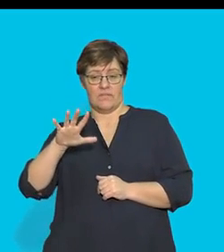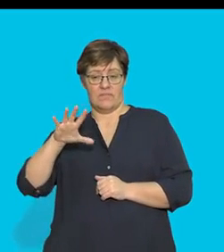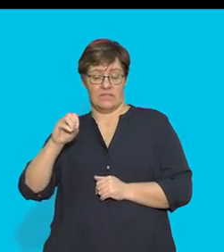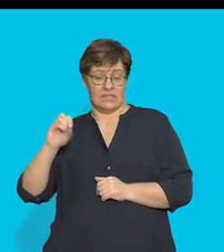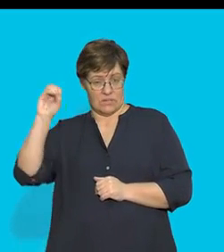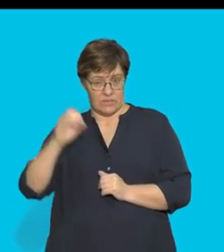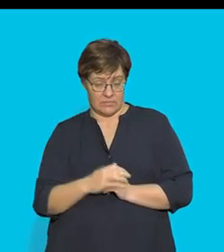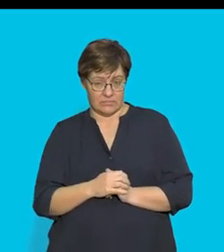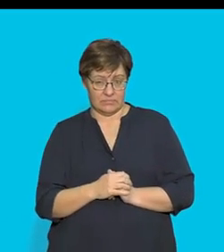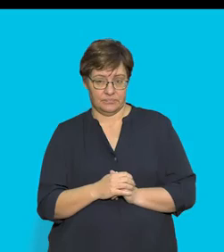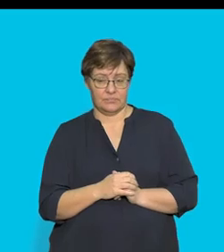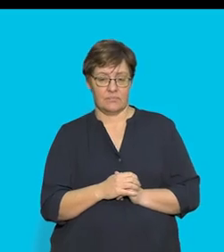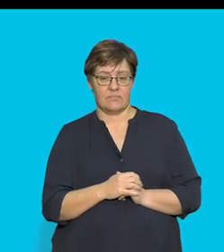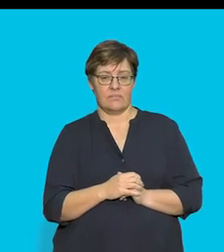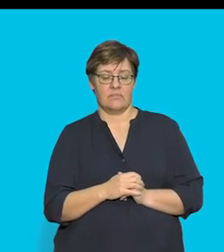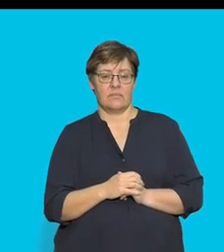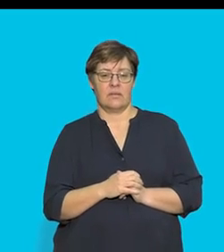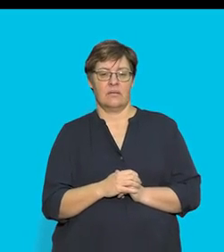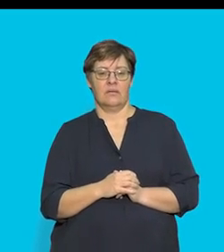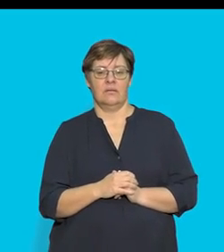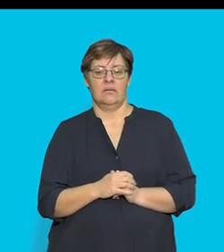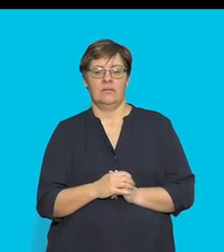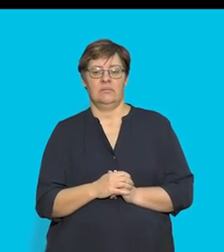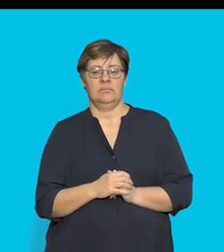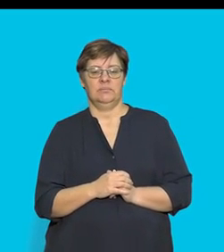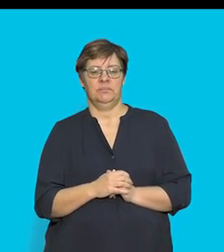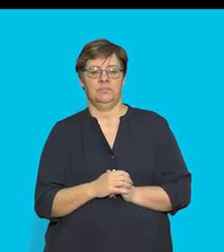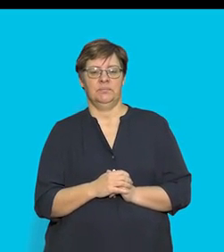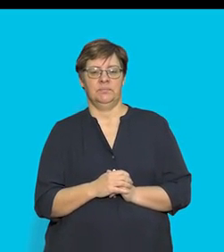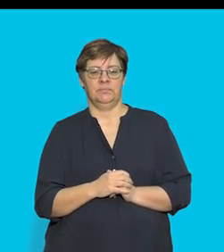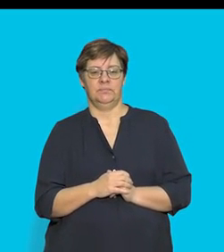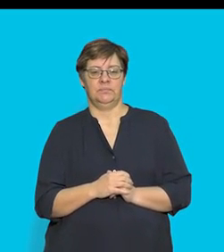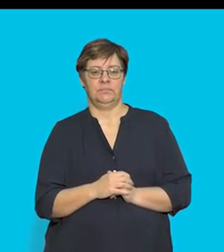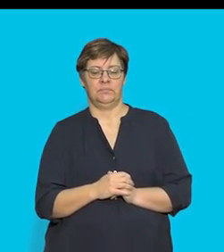here, and the angle across it. So BD over sine of 150.